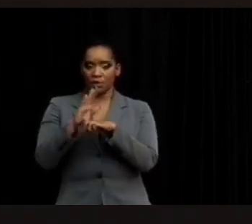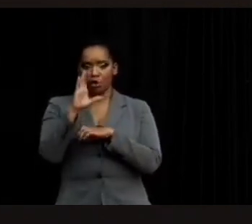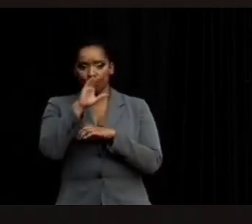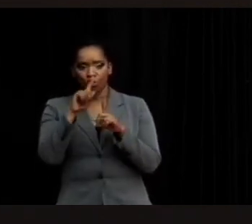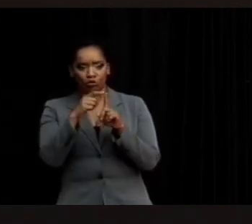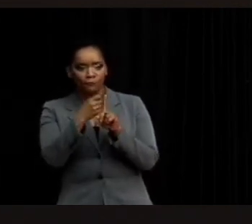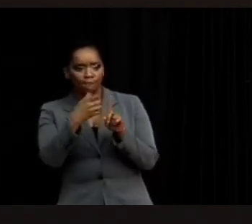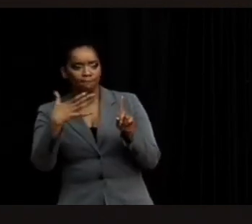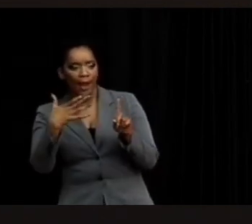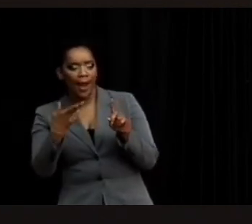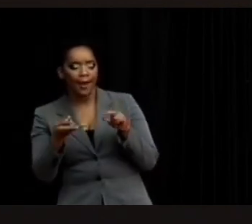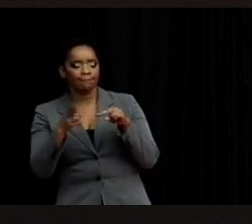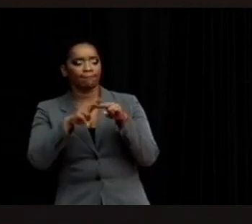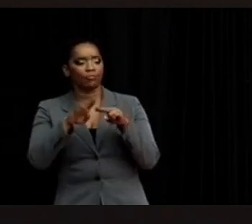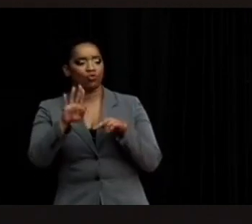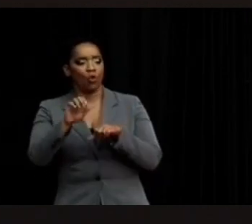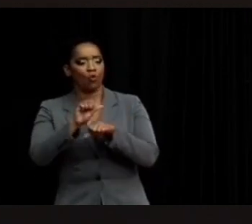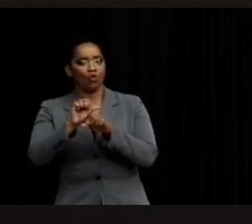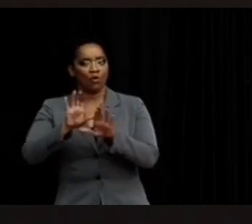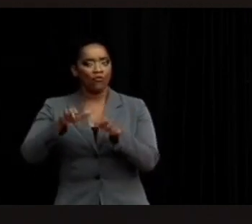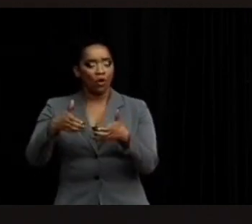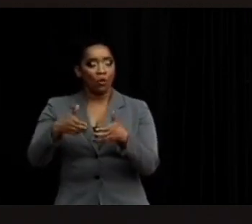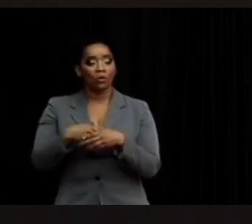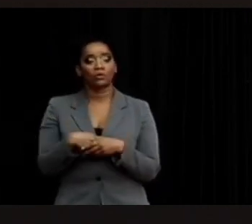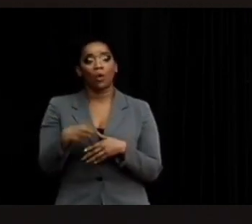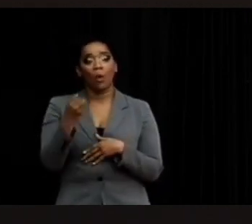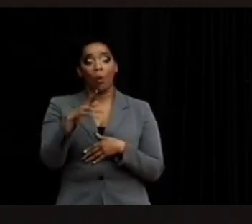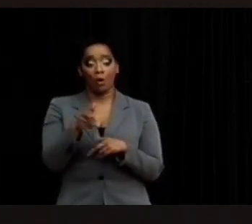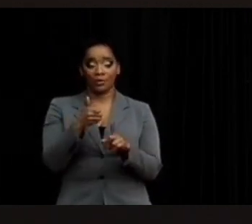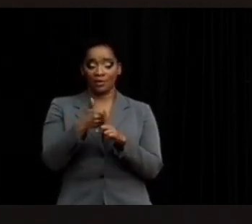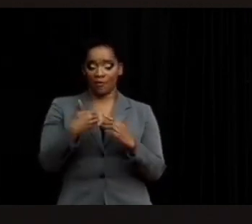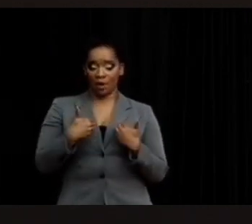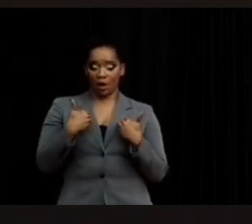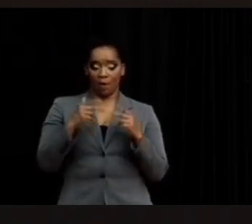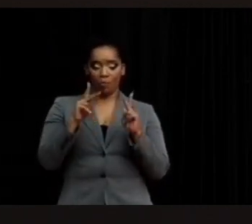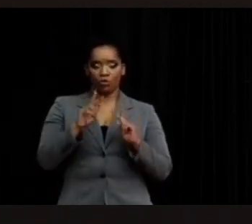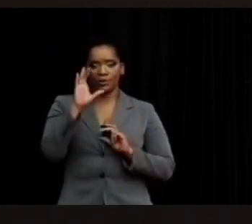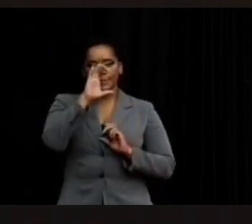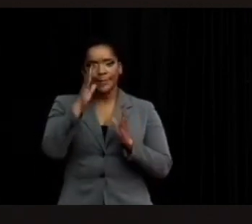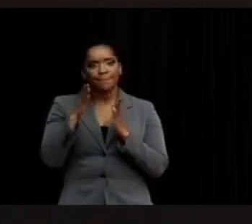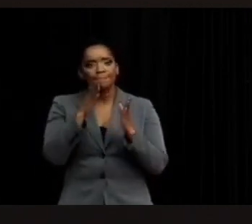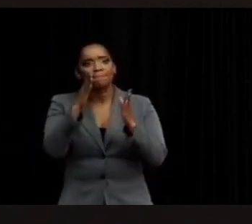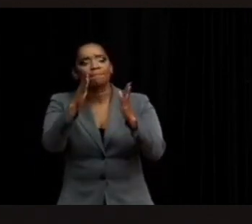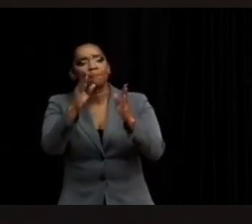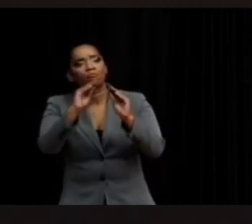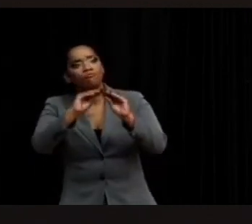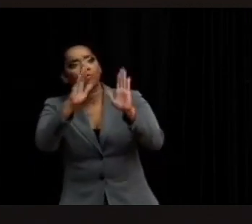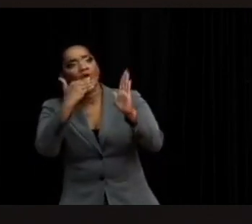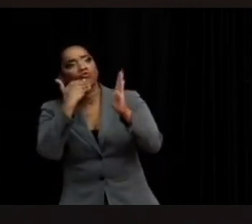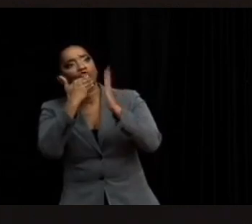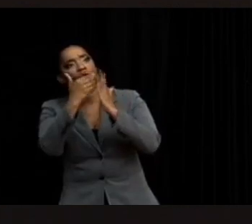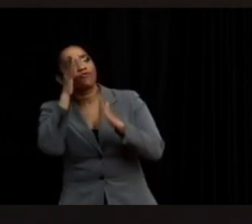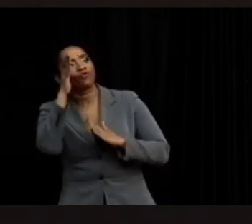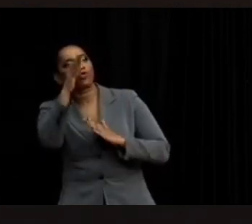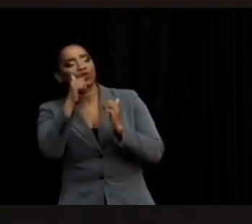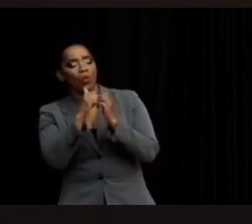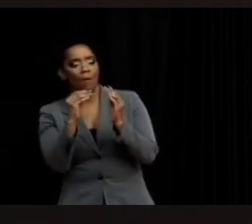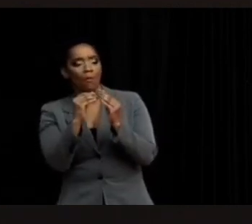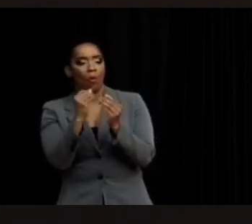skilled workforce, or a young person seeking a path to a brighter future with more personal